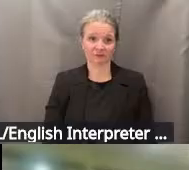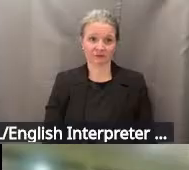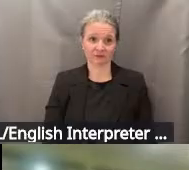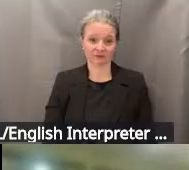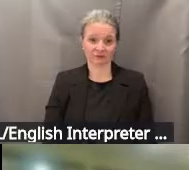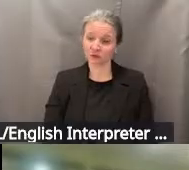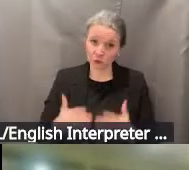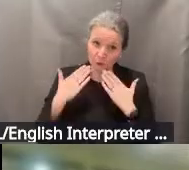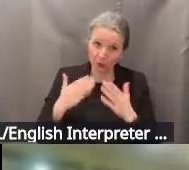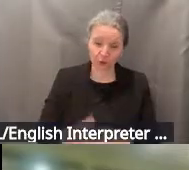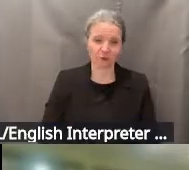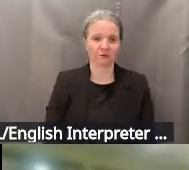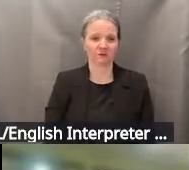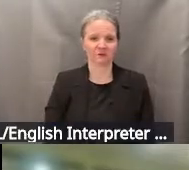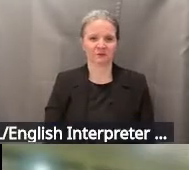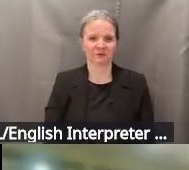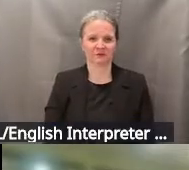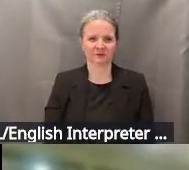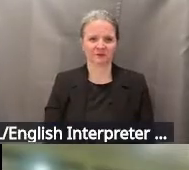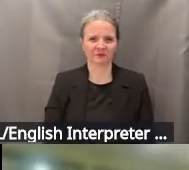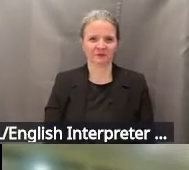So thank you.